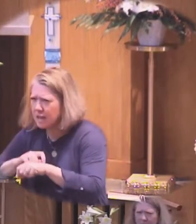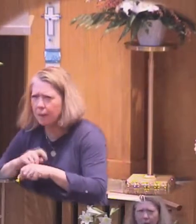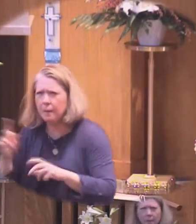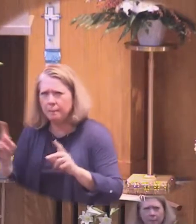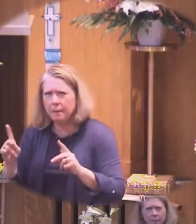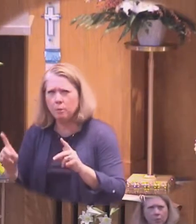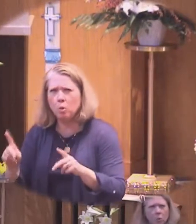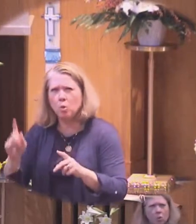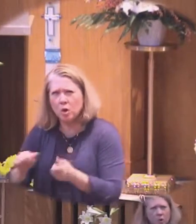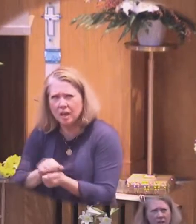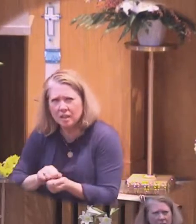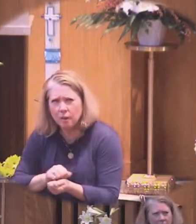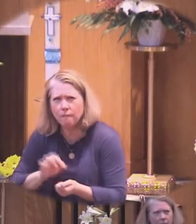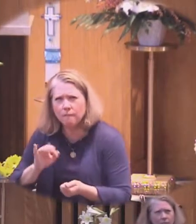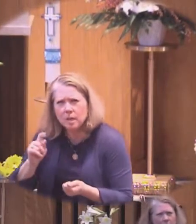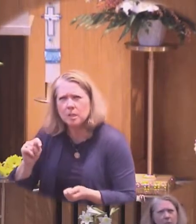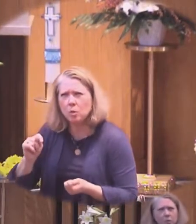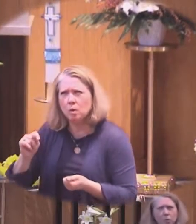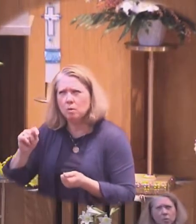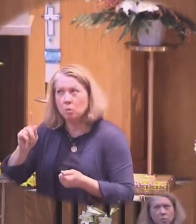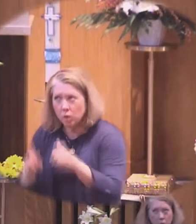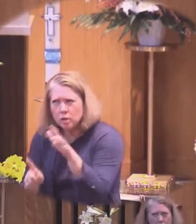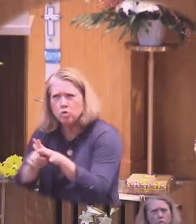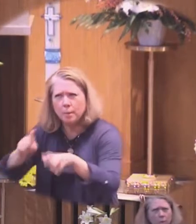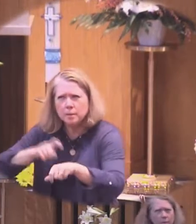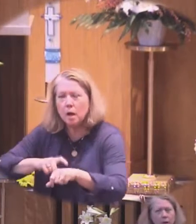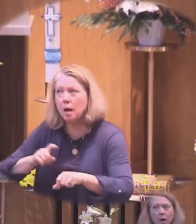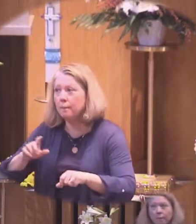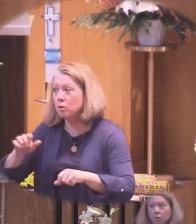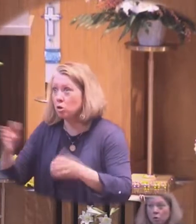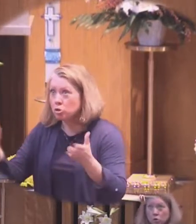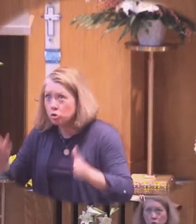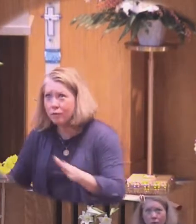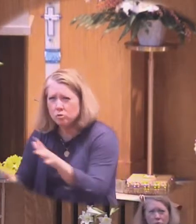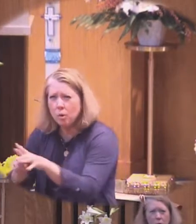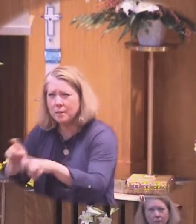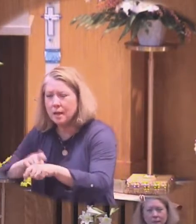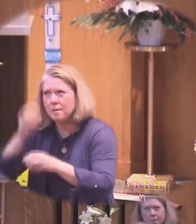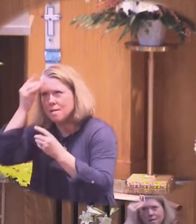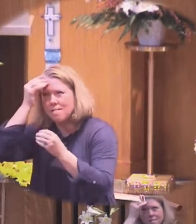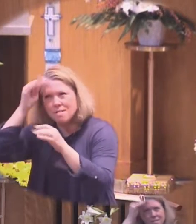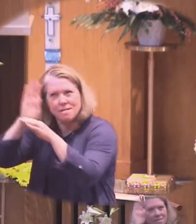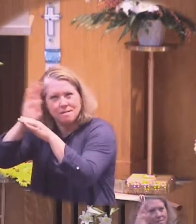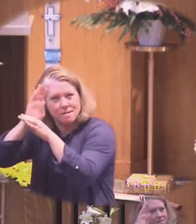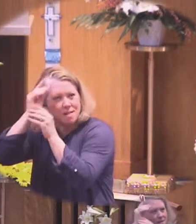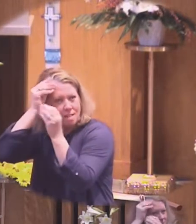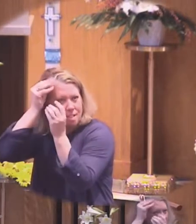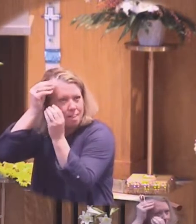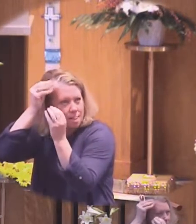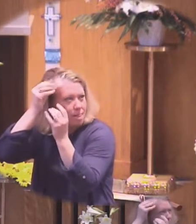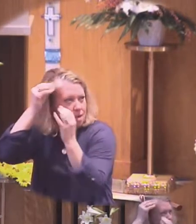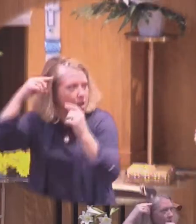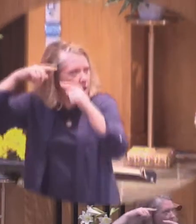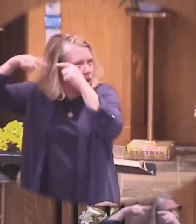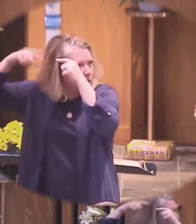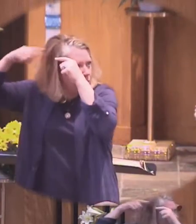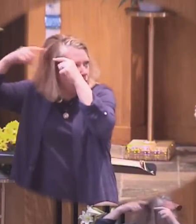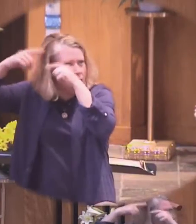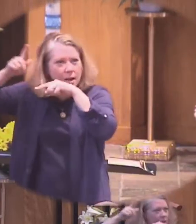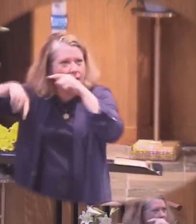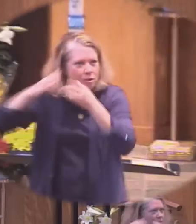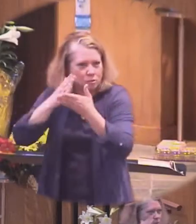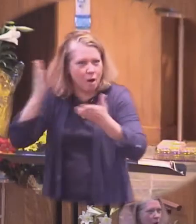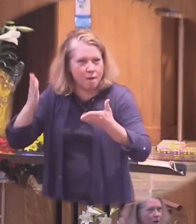they show up for the liturgy? Would the servers be there on time? All of these different thoughts. And as I'm running along, maybe one of the most